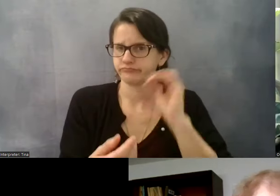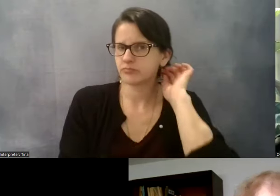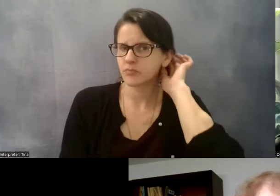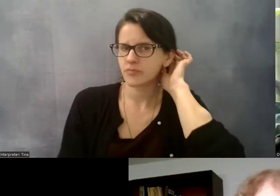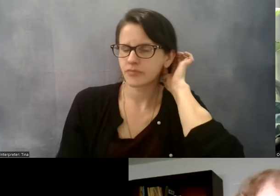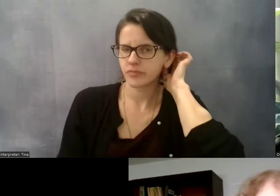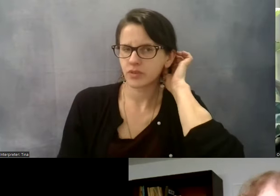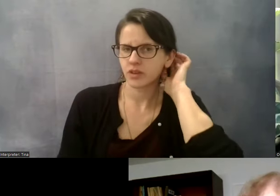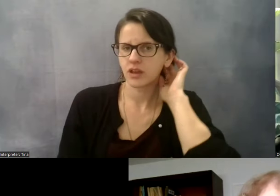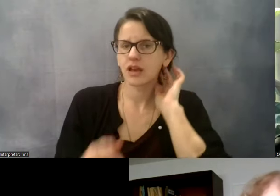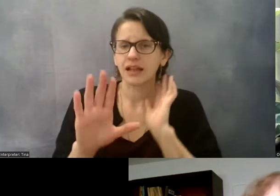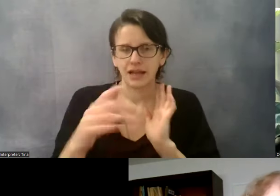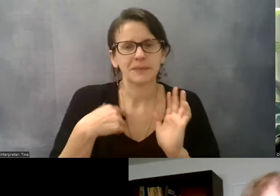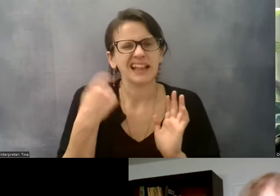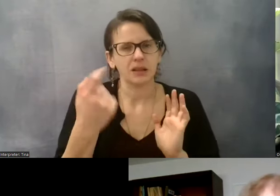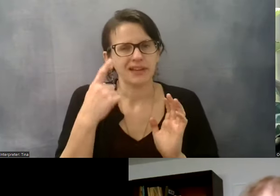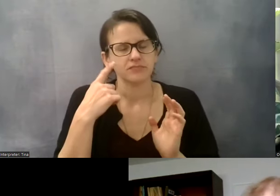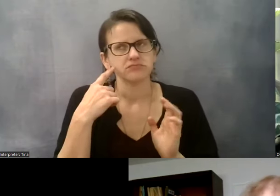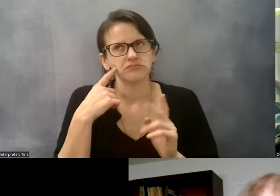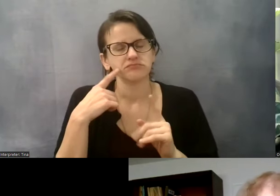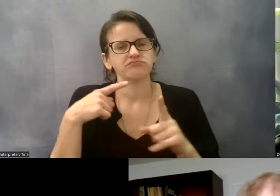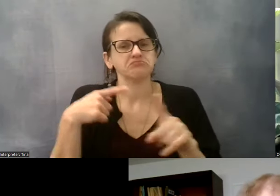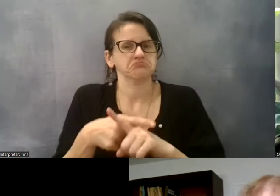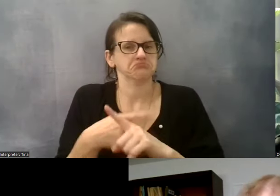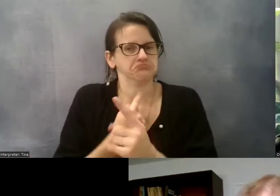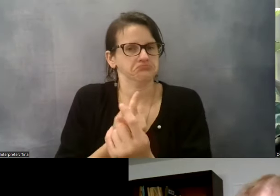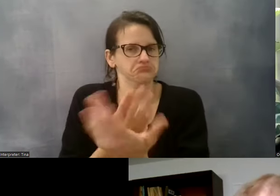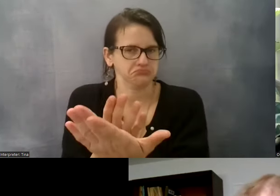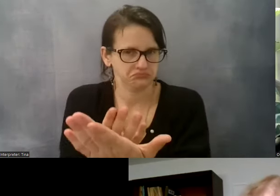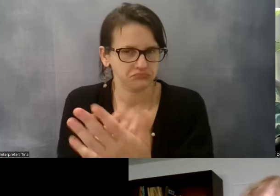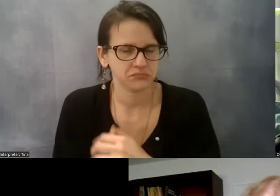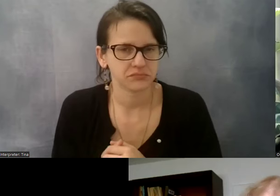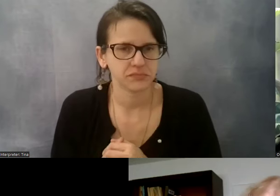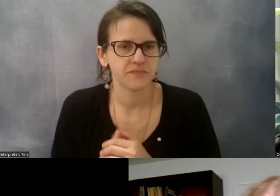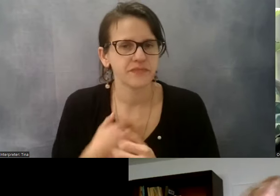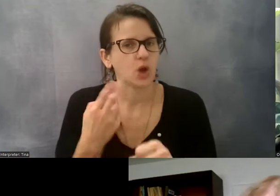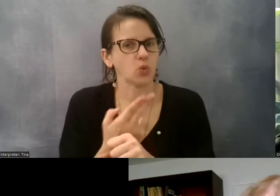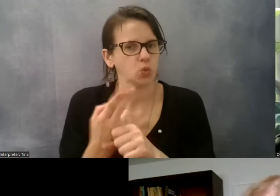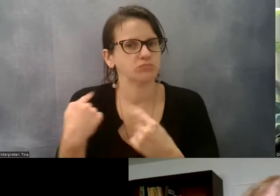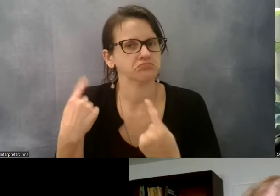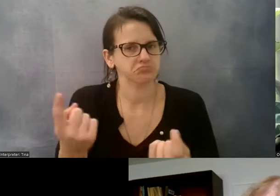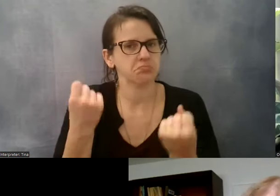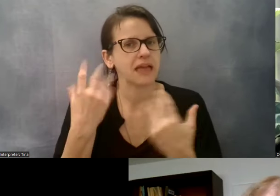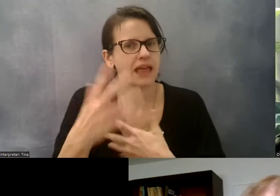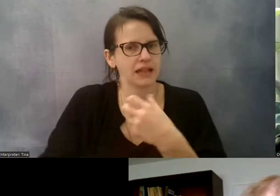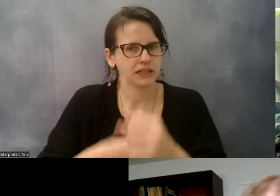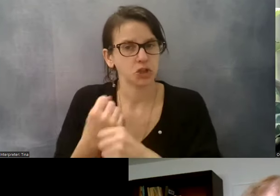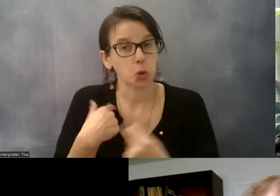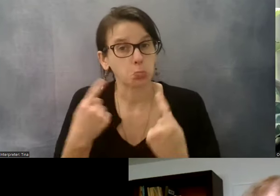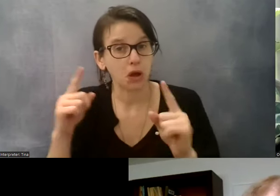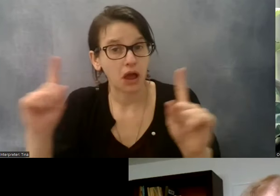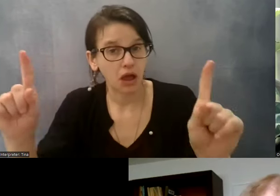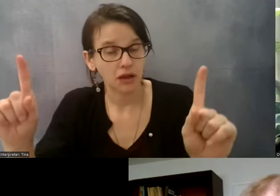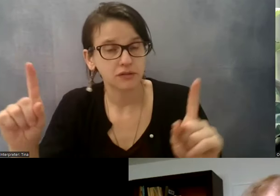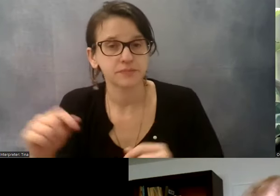I have a somewhat controversial proposal that I've been using for years successfully, And I